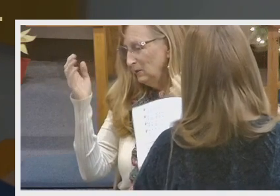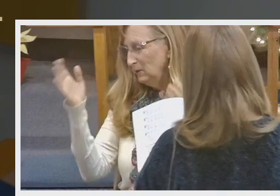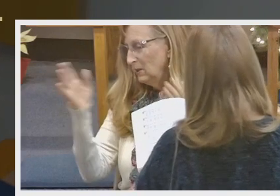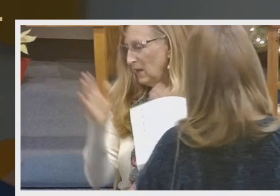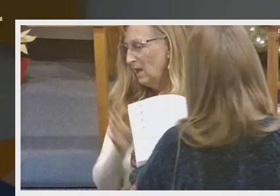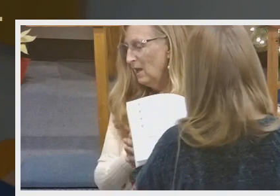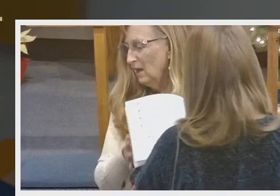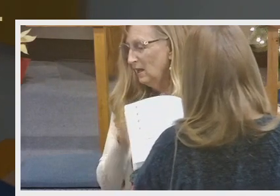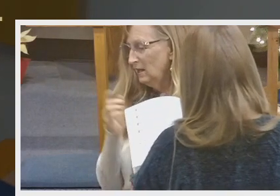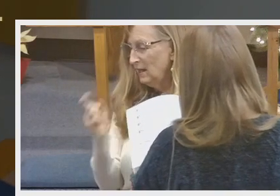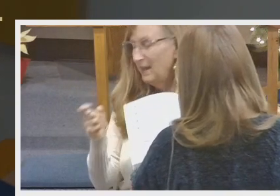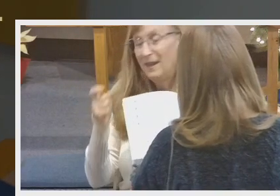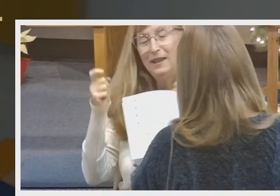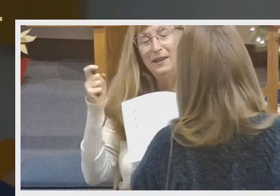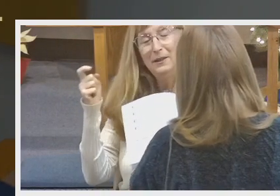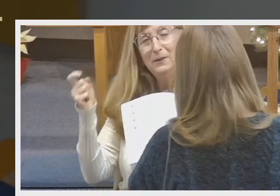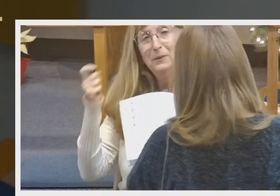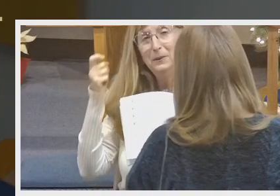alleluia,